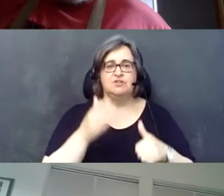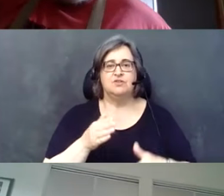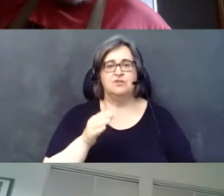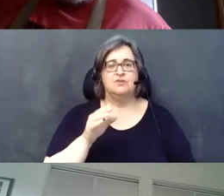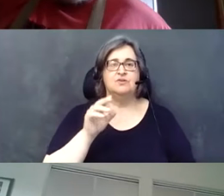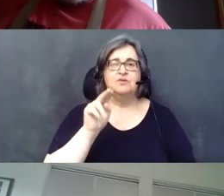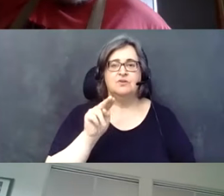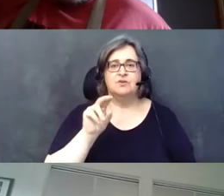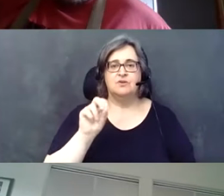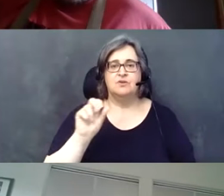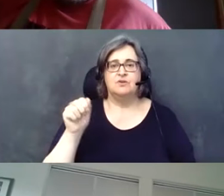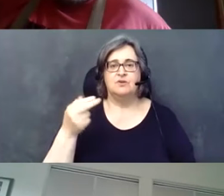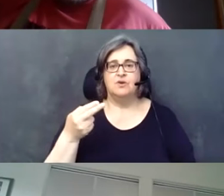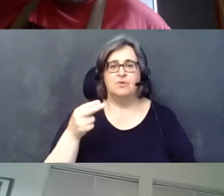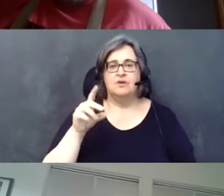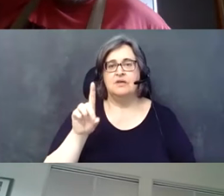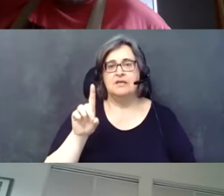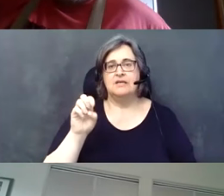Deal.